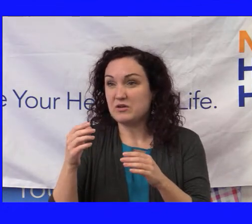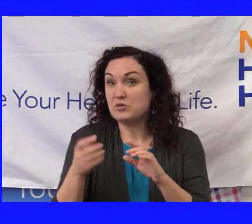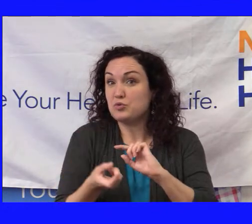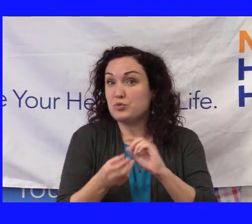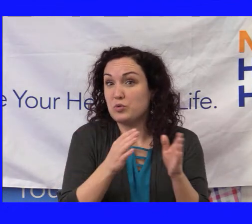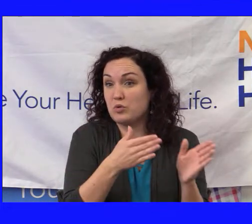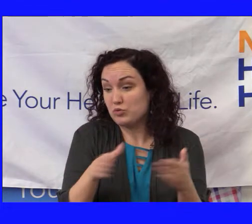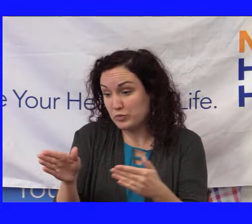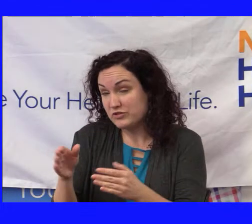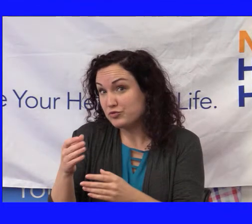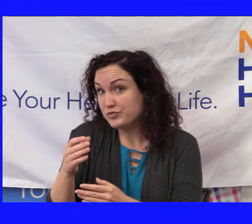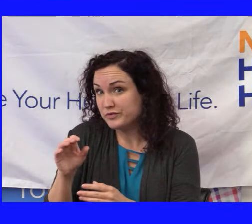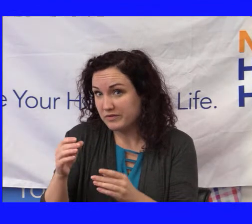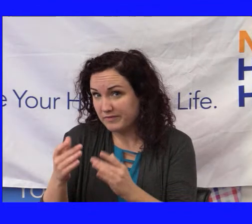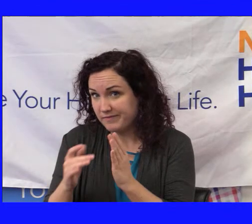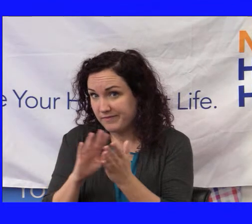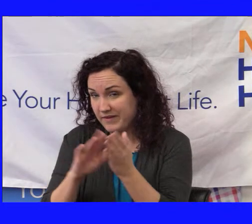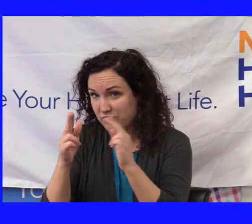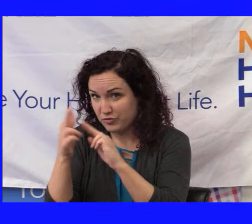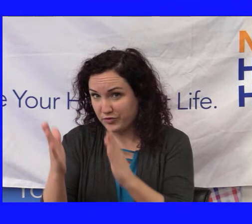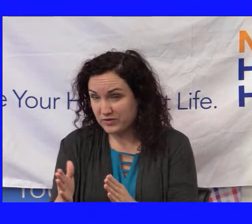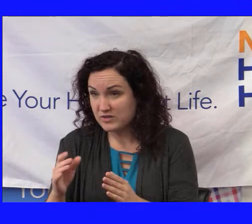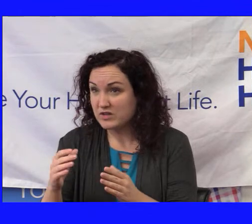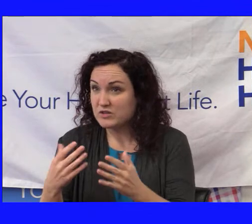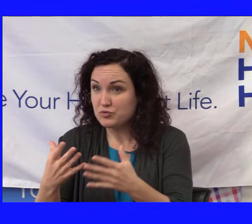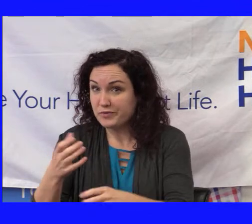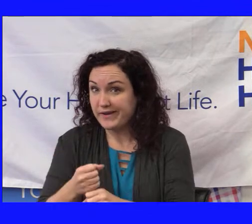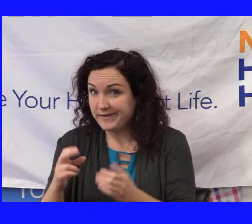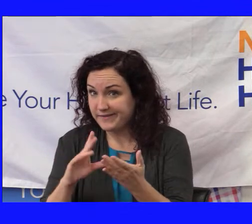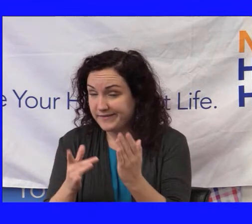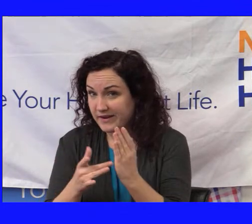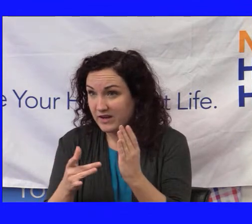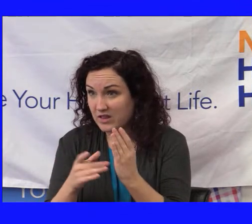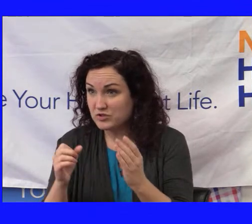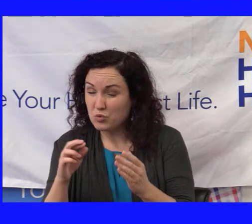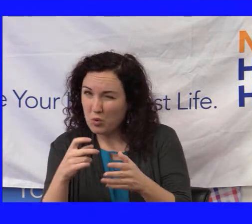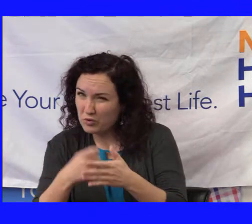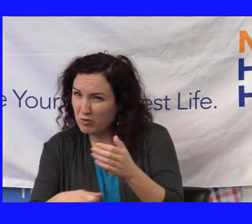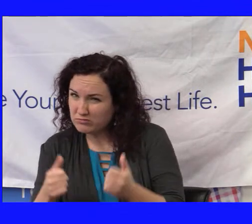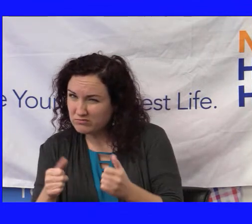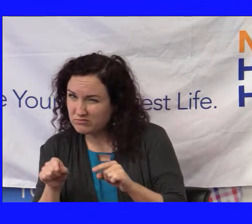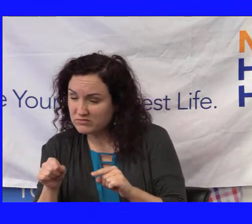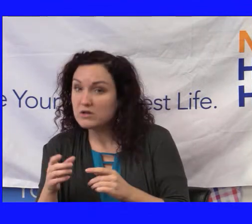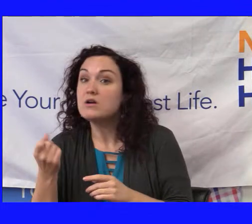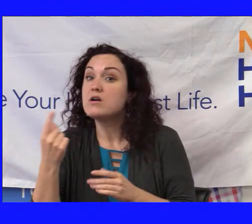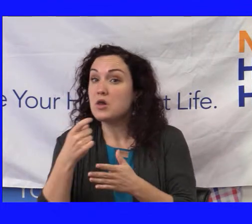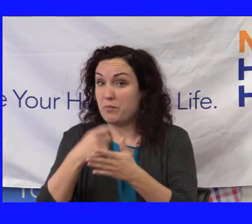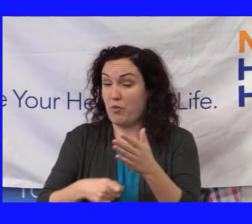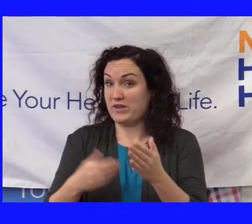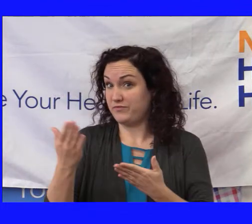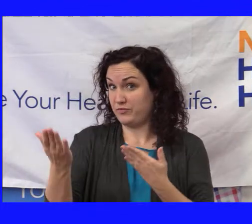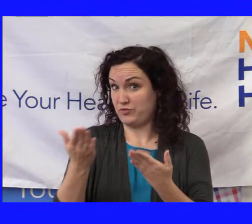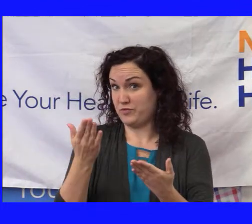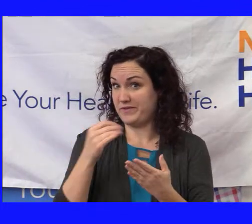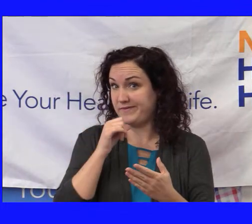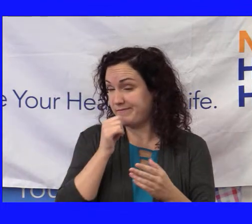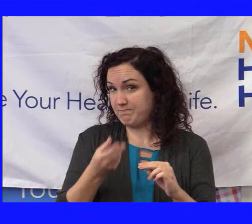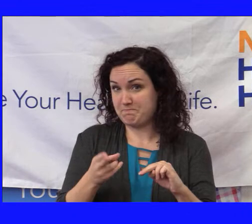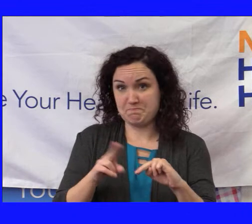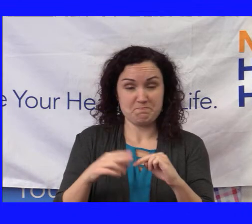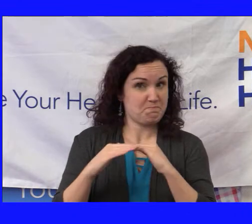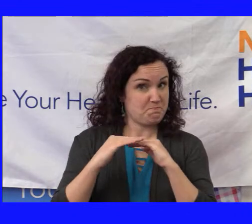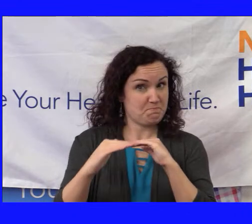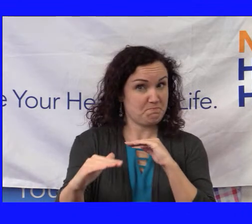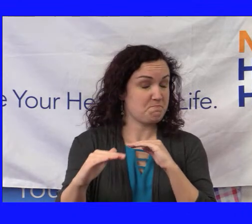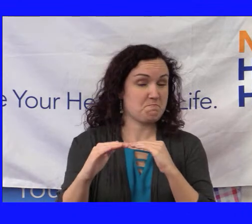either gain in technology or in cost. The price for this service has not increased on a per